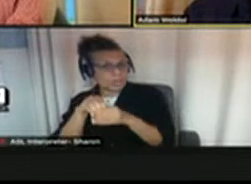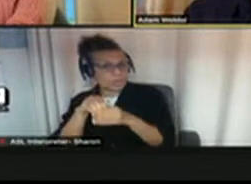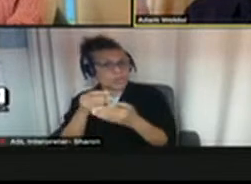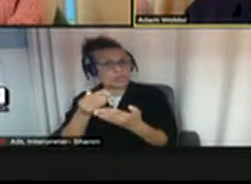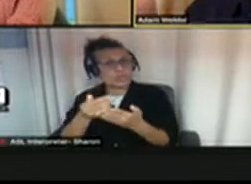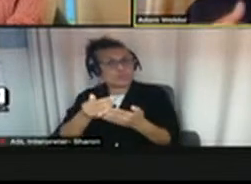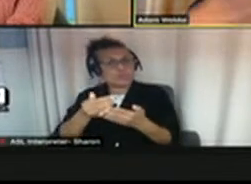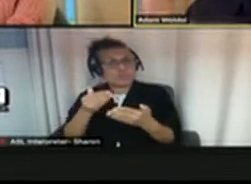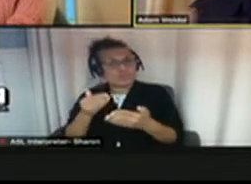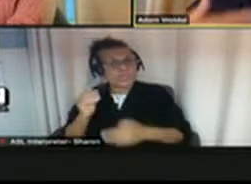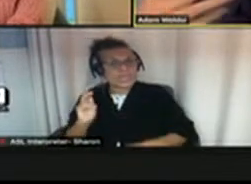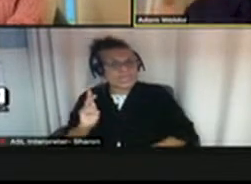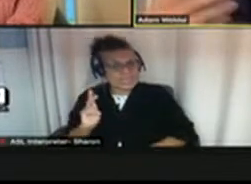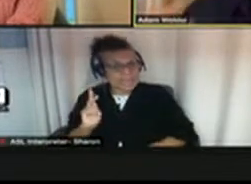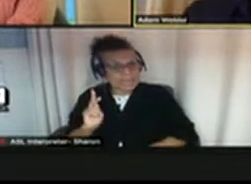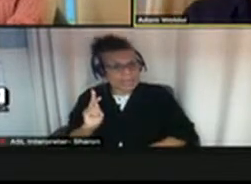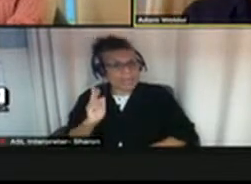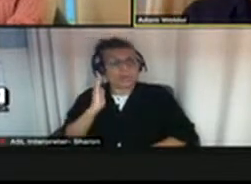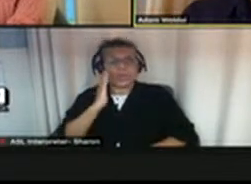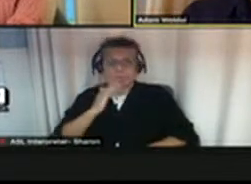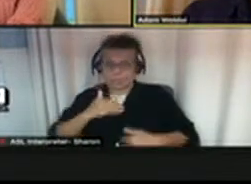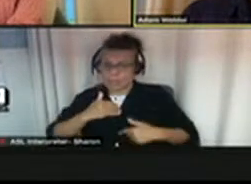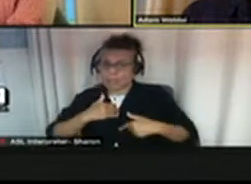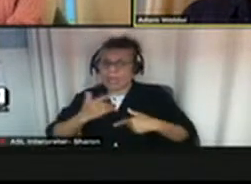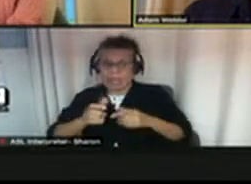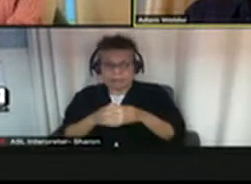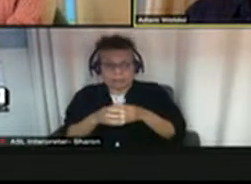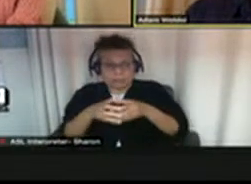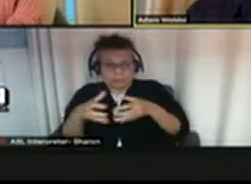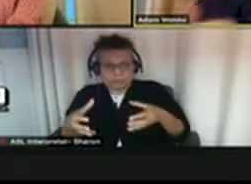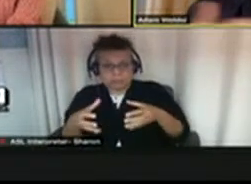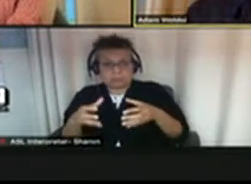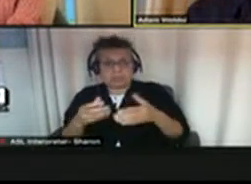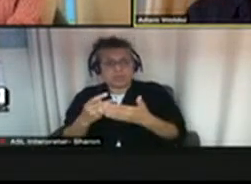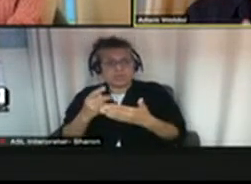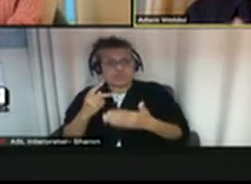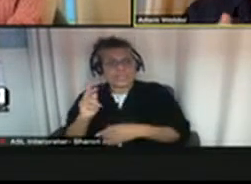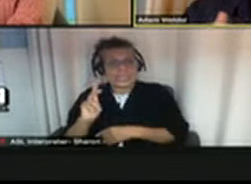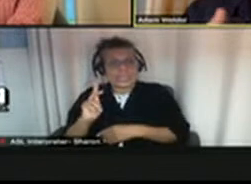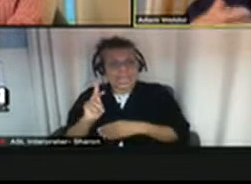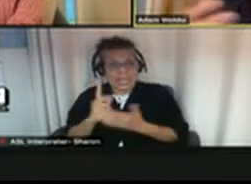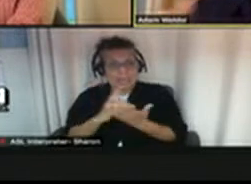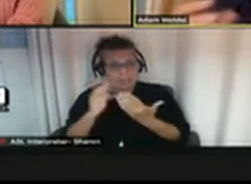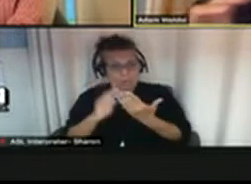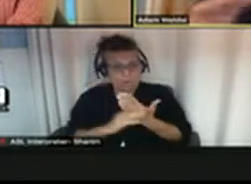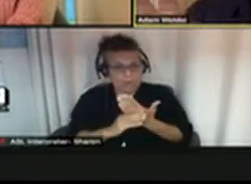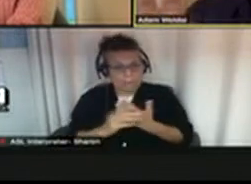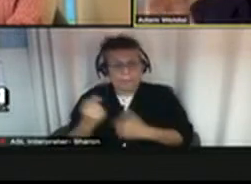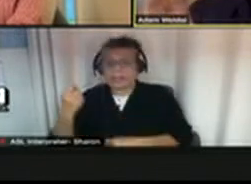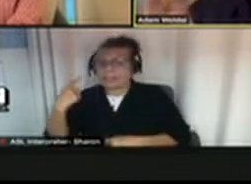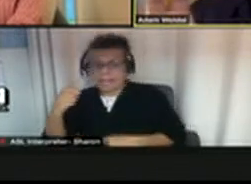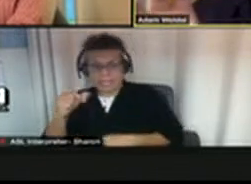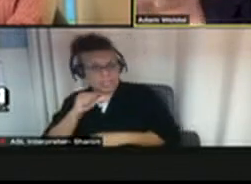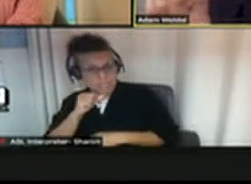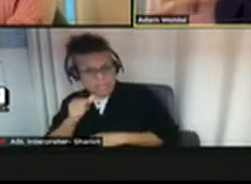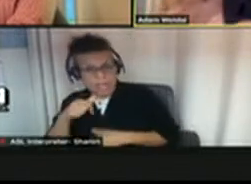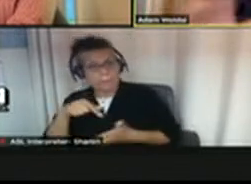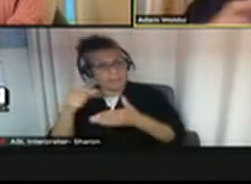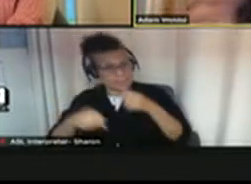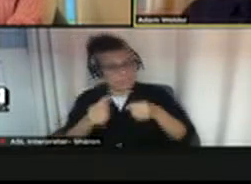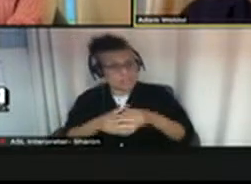because we will have a robust pre-K program this year, and last year we did not. And so the policy says in it that